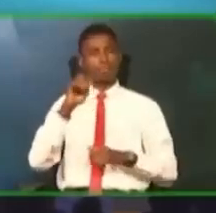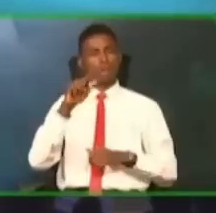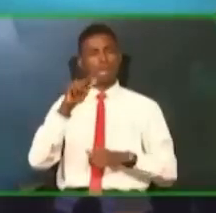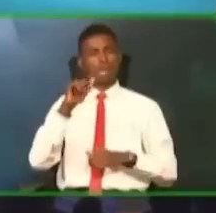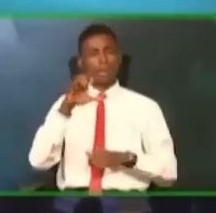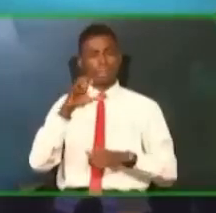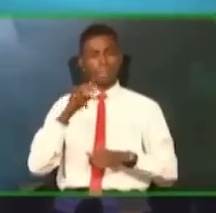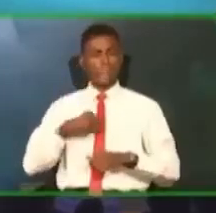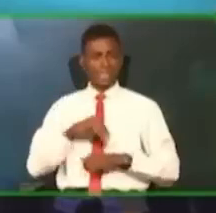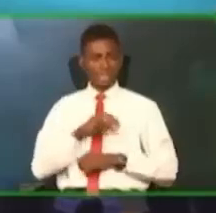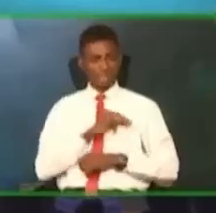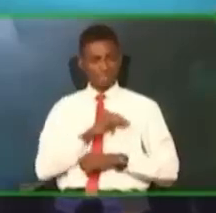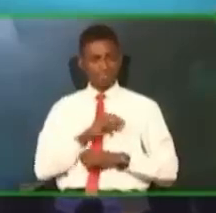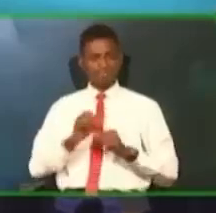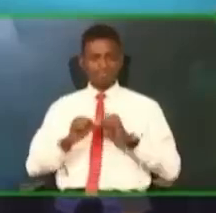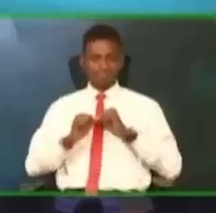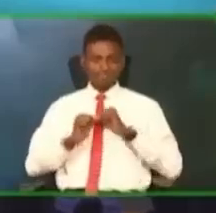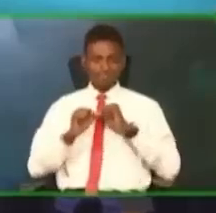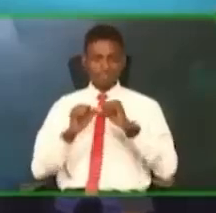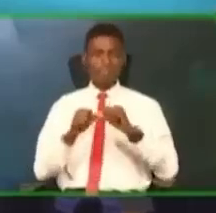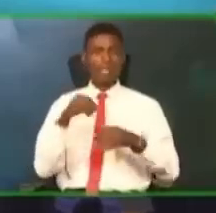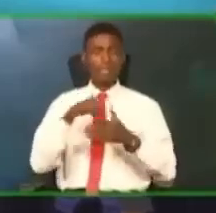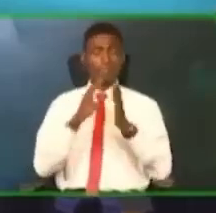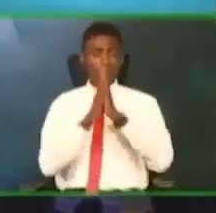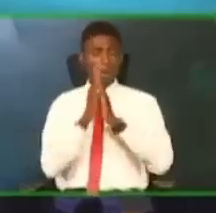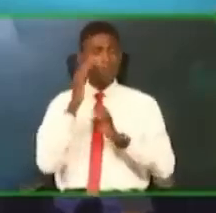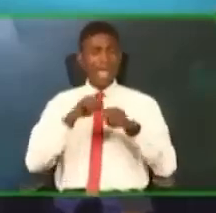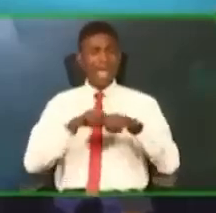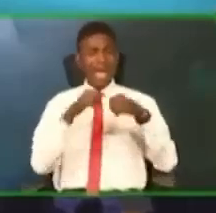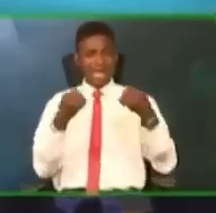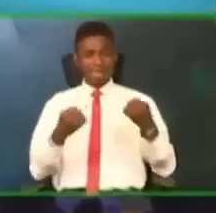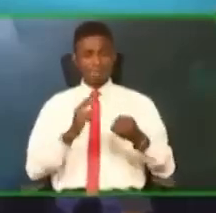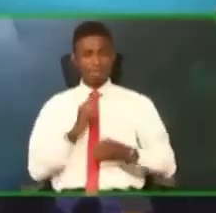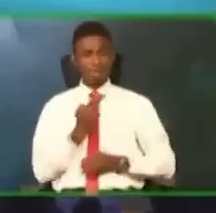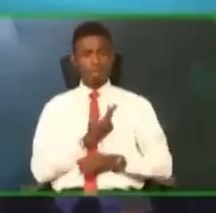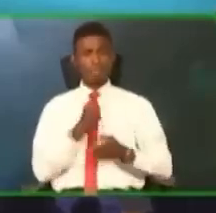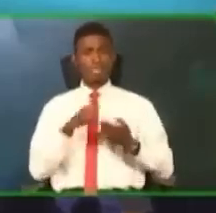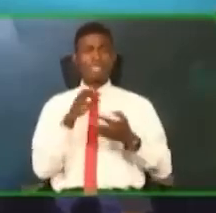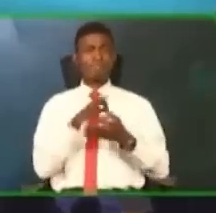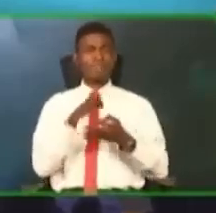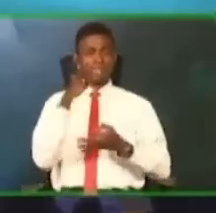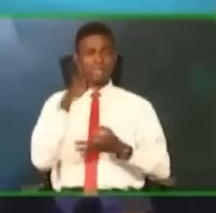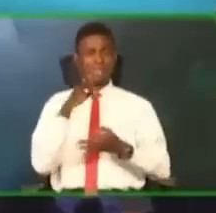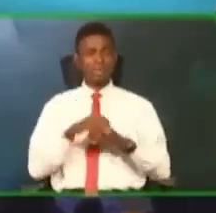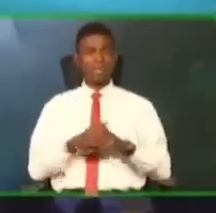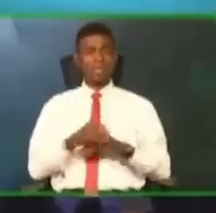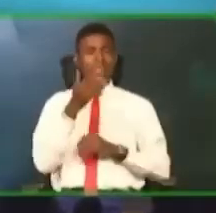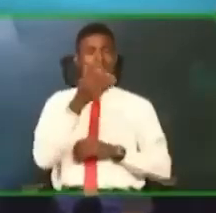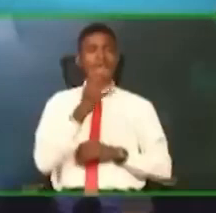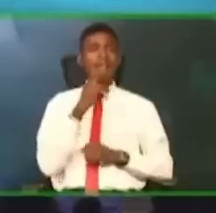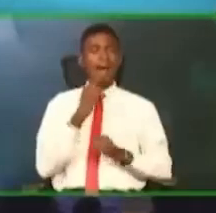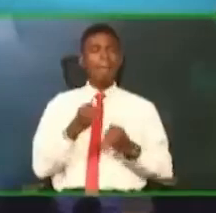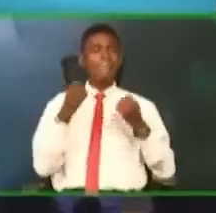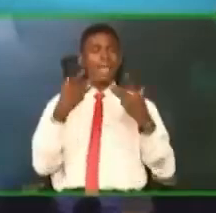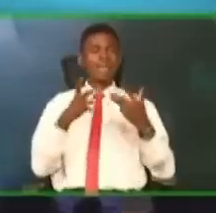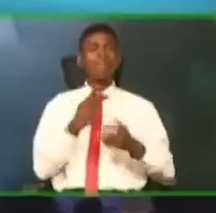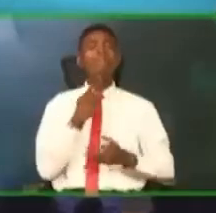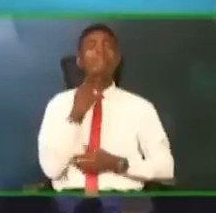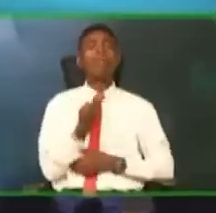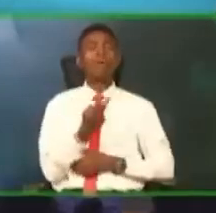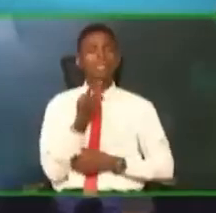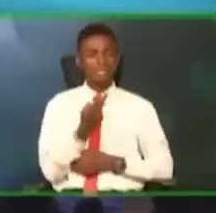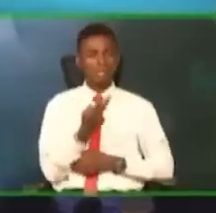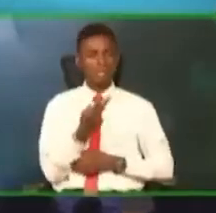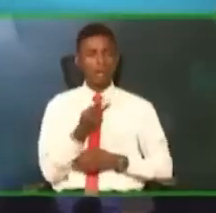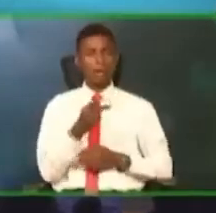prayer will expose us to the realm of the spirit. And like you'll be learning in my subsequent sessions, there are many voices, Paul said.